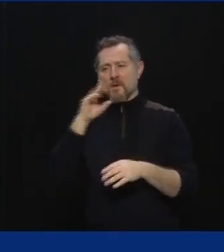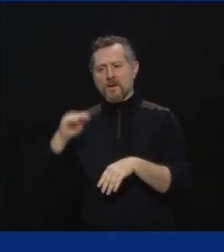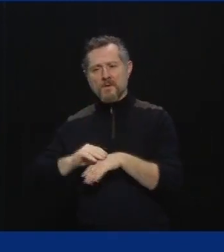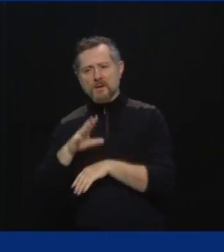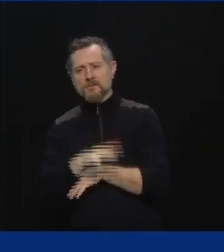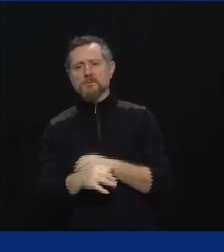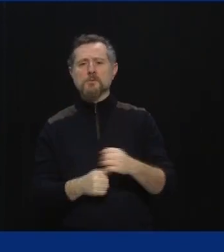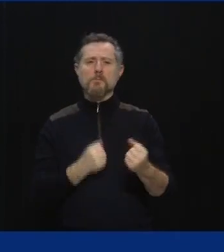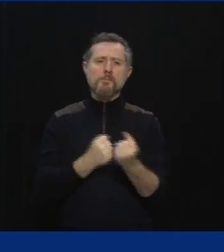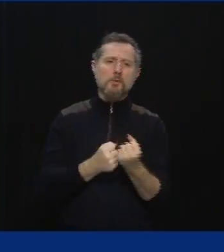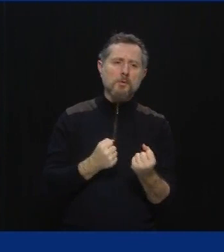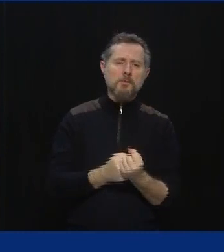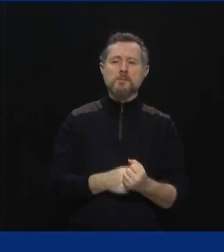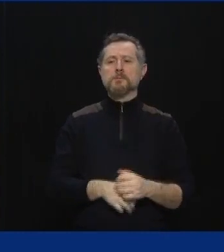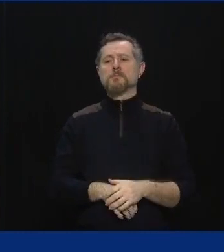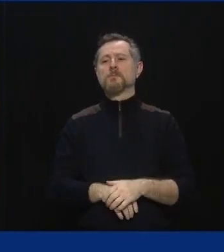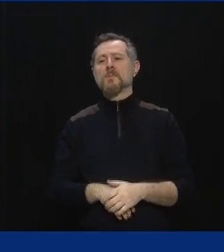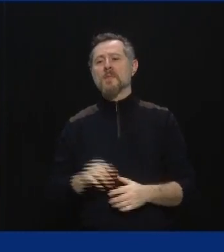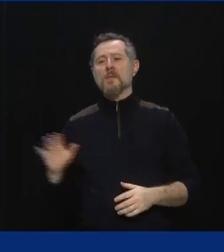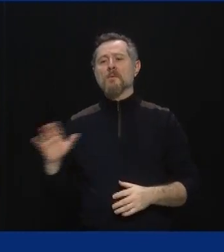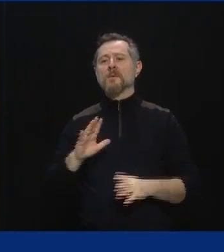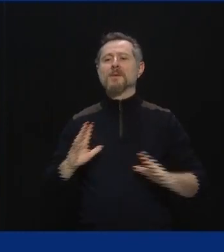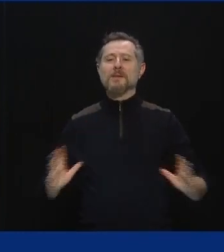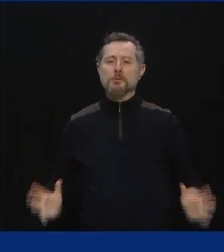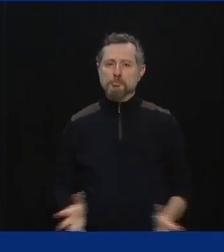shall I say, their encouragement